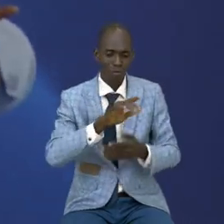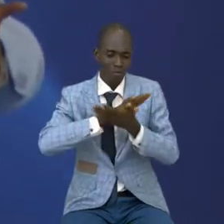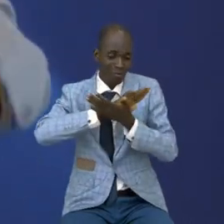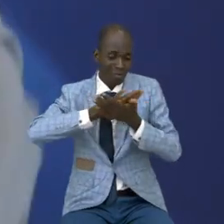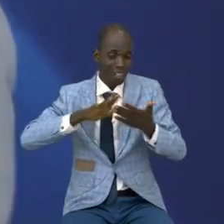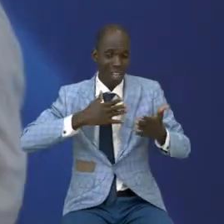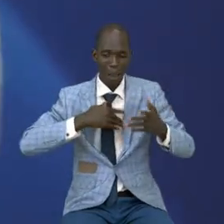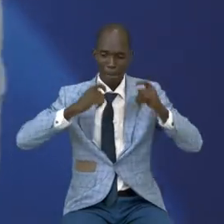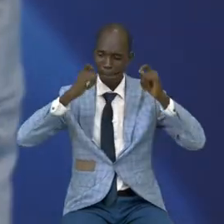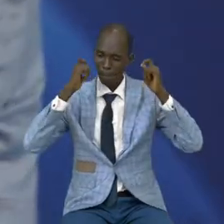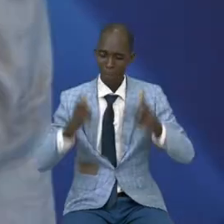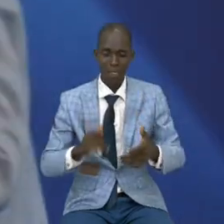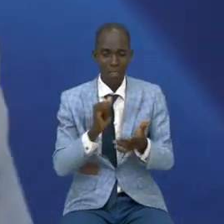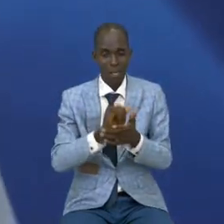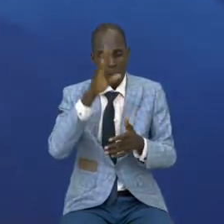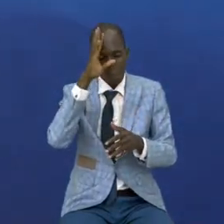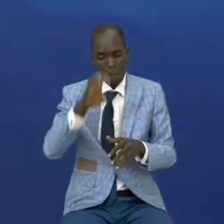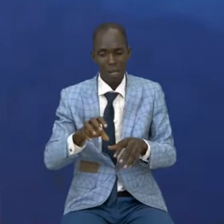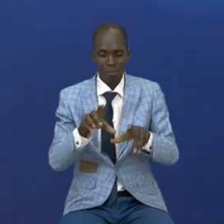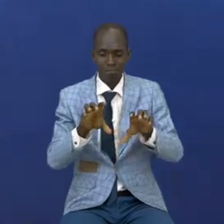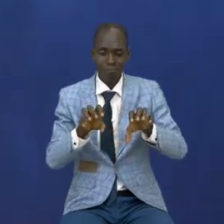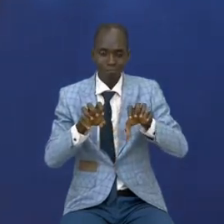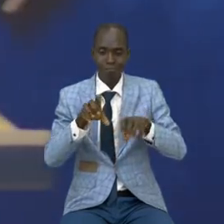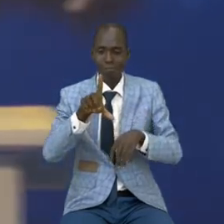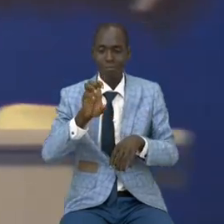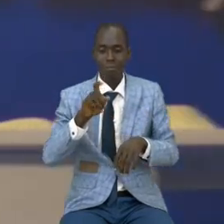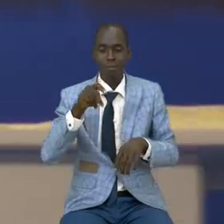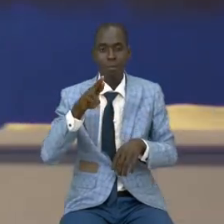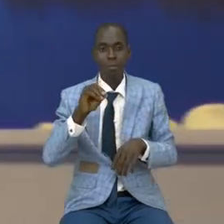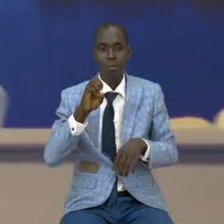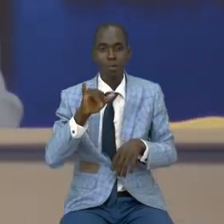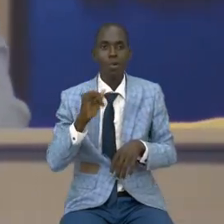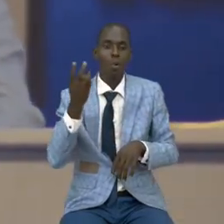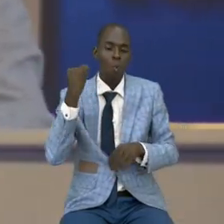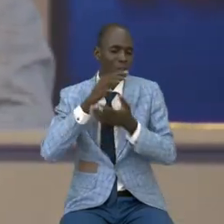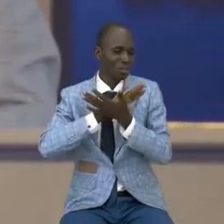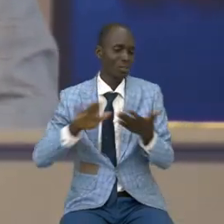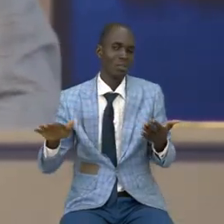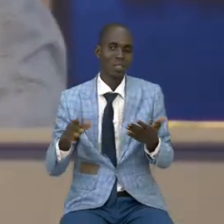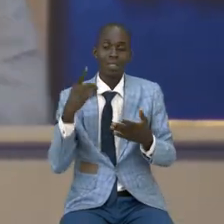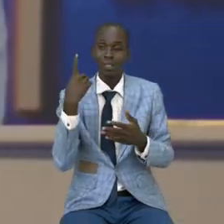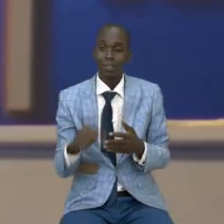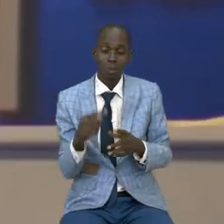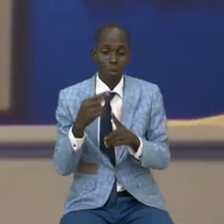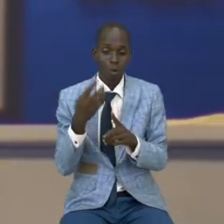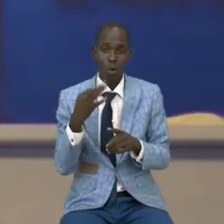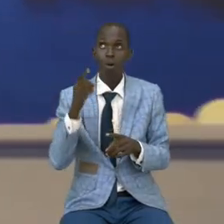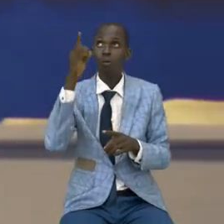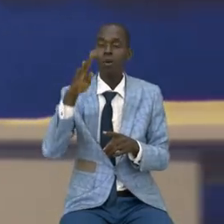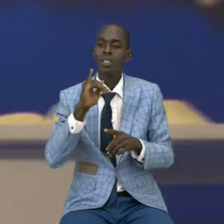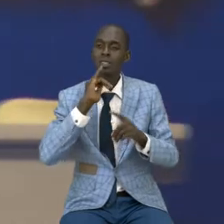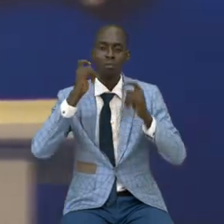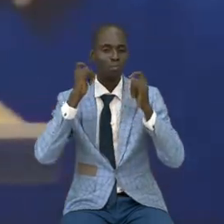immediately his leprosy was cleansed. The will of God is immediate. Jesus does